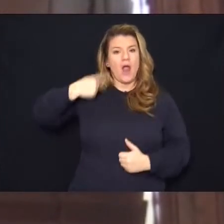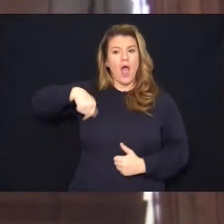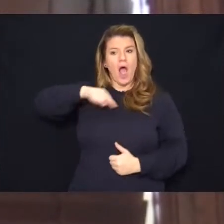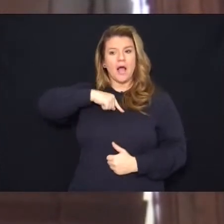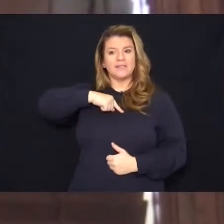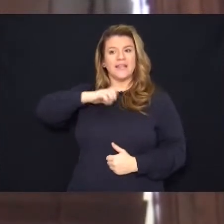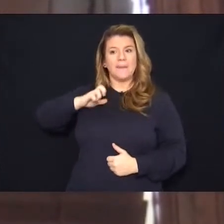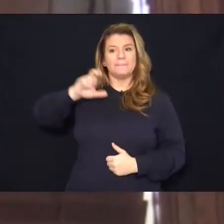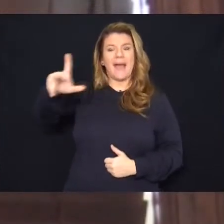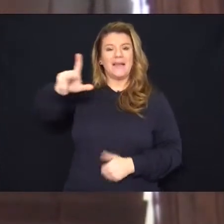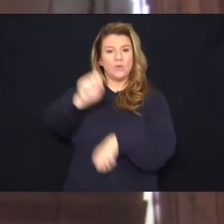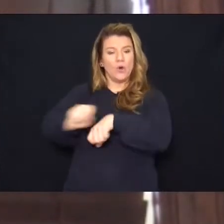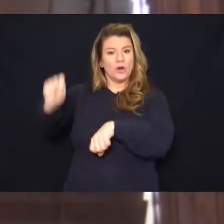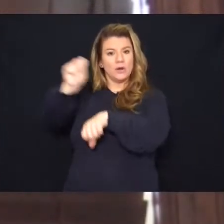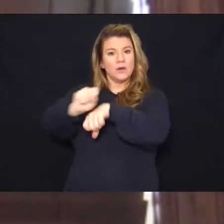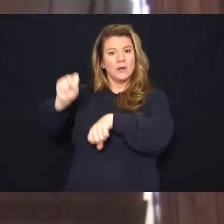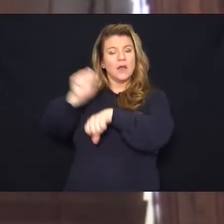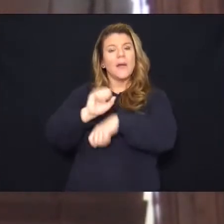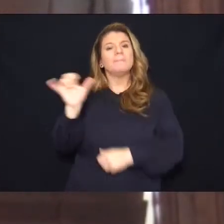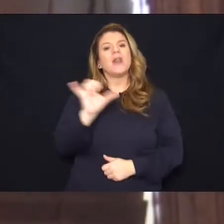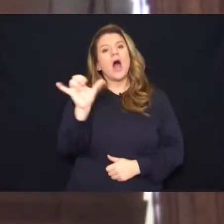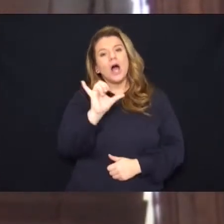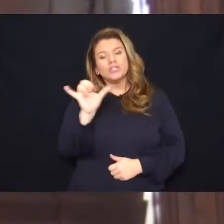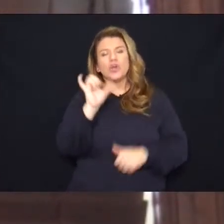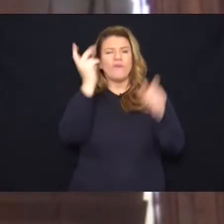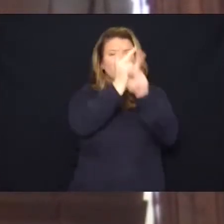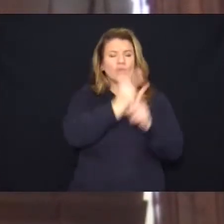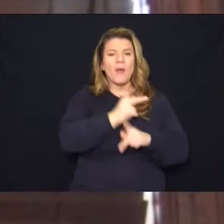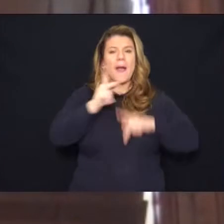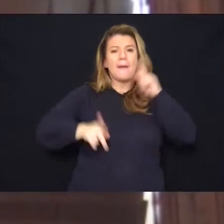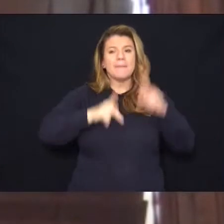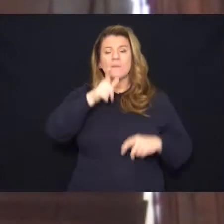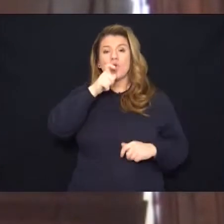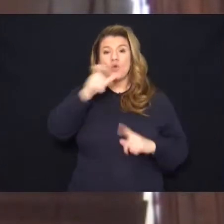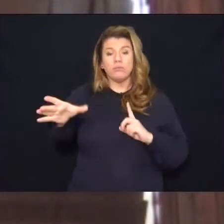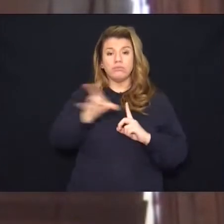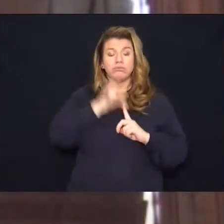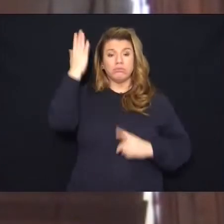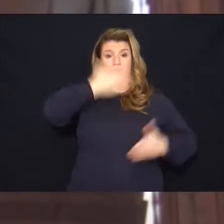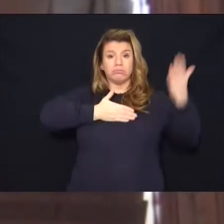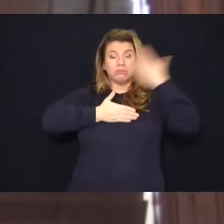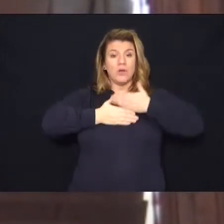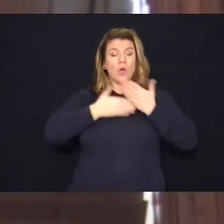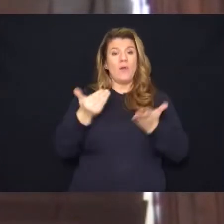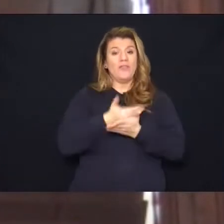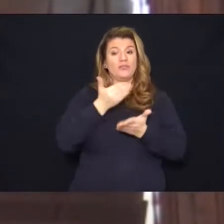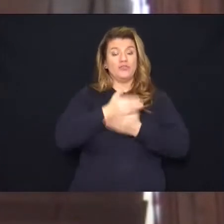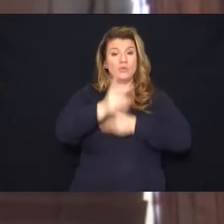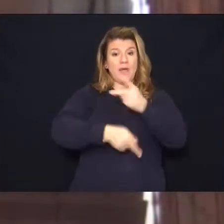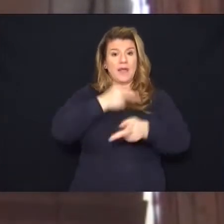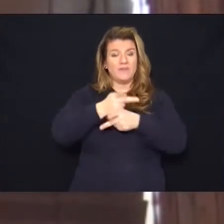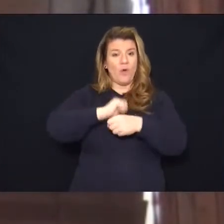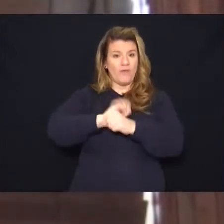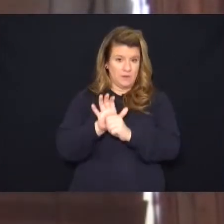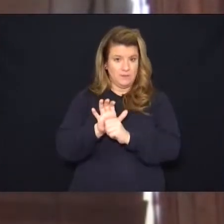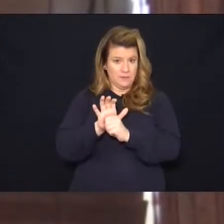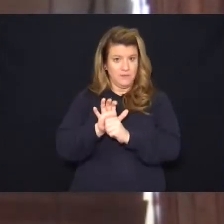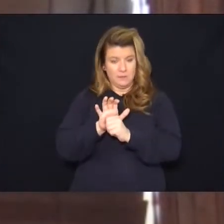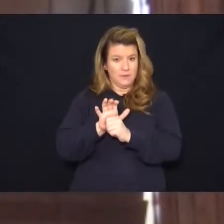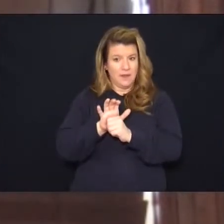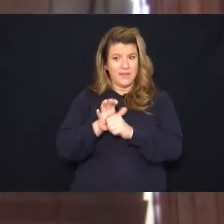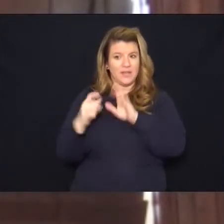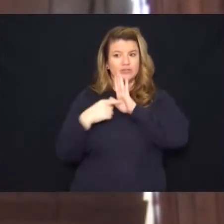back into the workforce, but also to liberate people who are asymptomatic with this new form of COVID-19 that comes